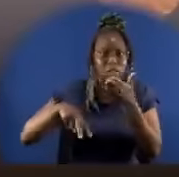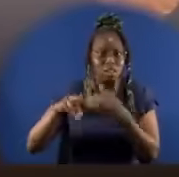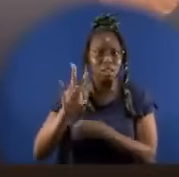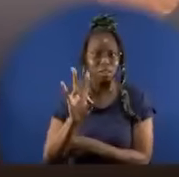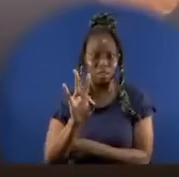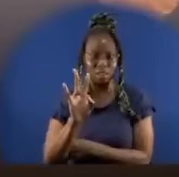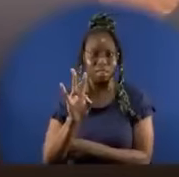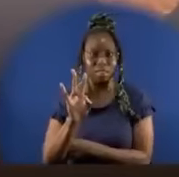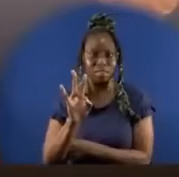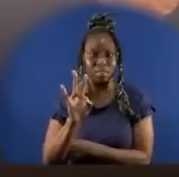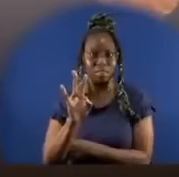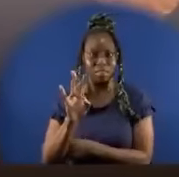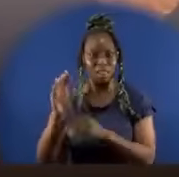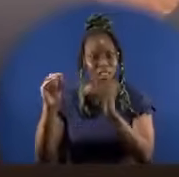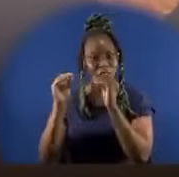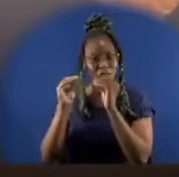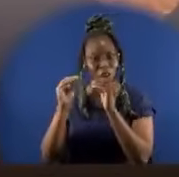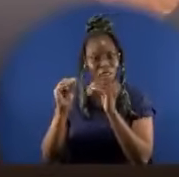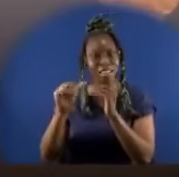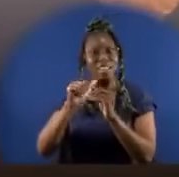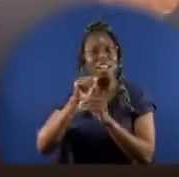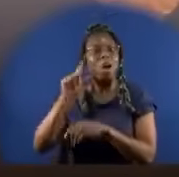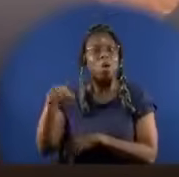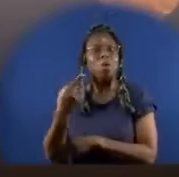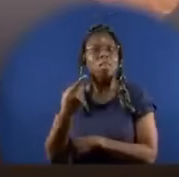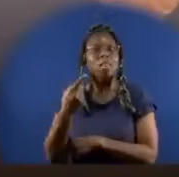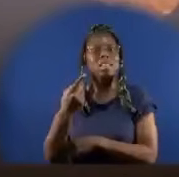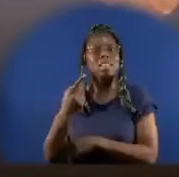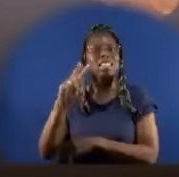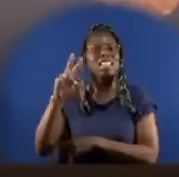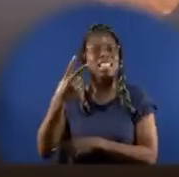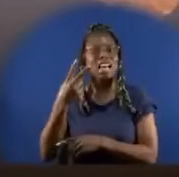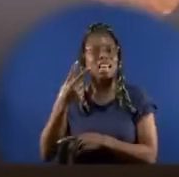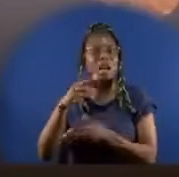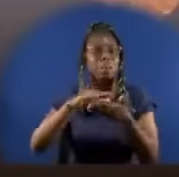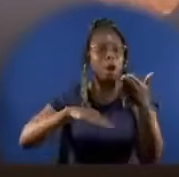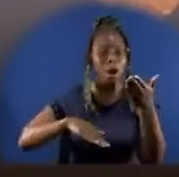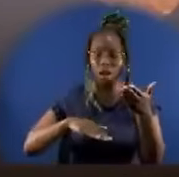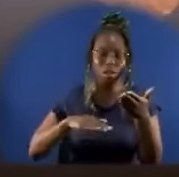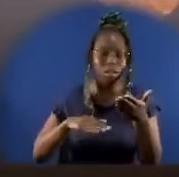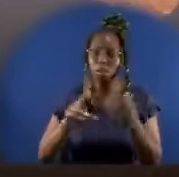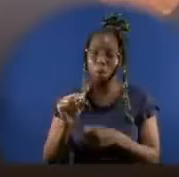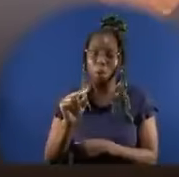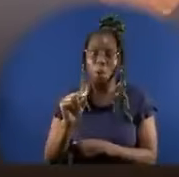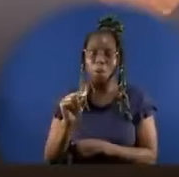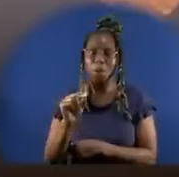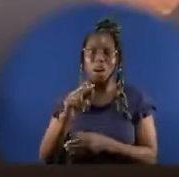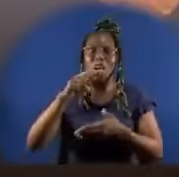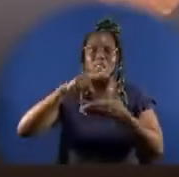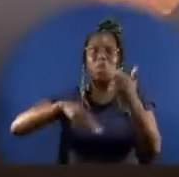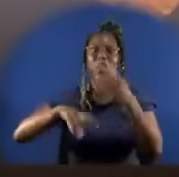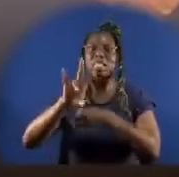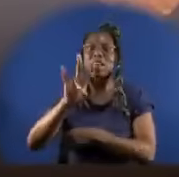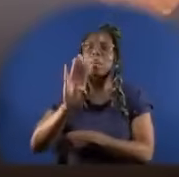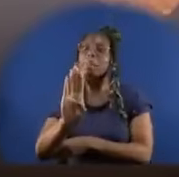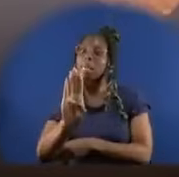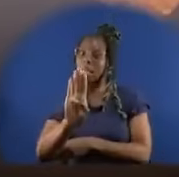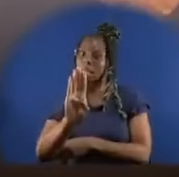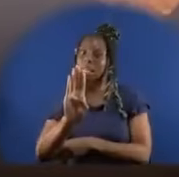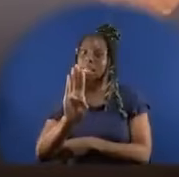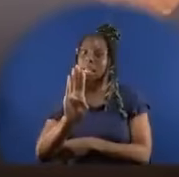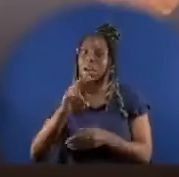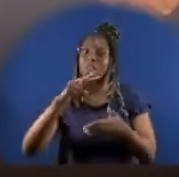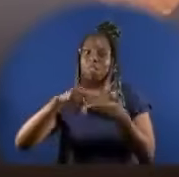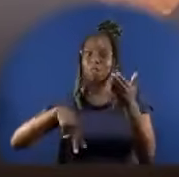taught us to do that, they said it's not just the second portion, it's verse 7b. Yeah, so that's what I want to look at today. I want to look at verse